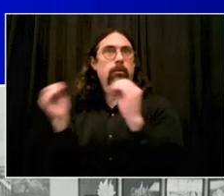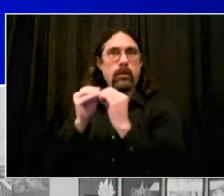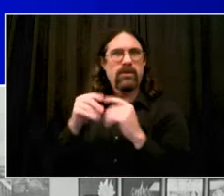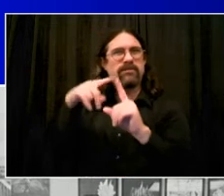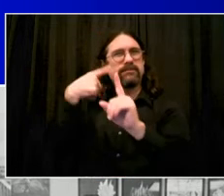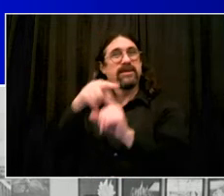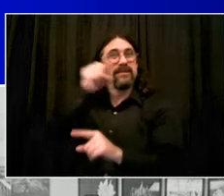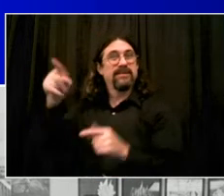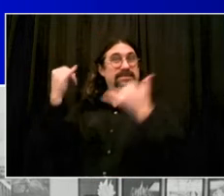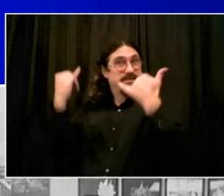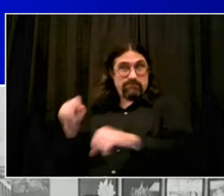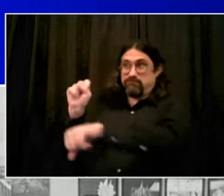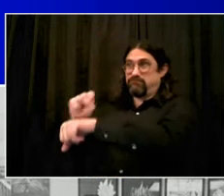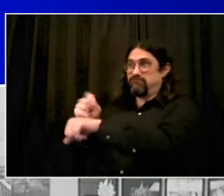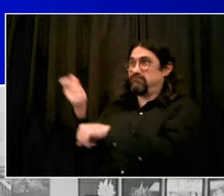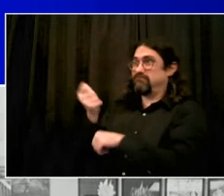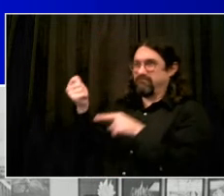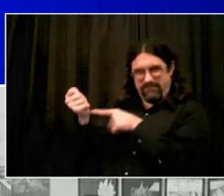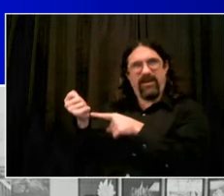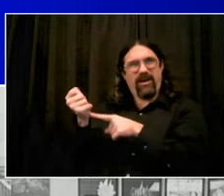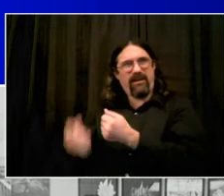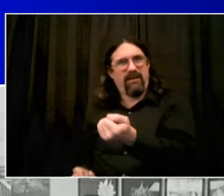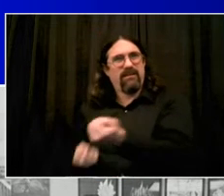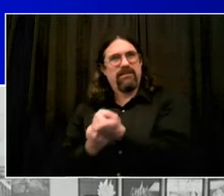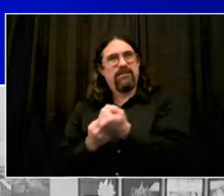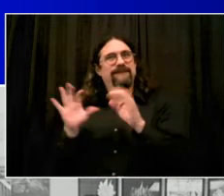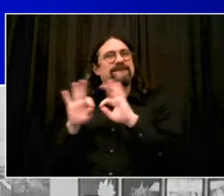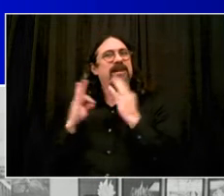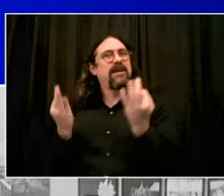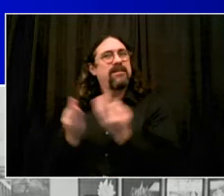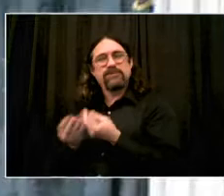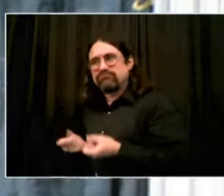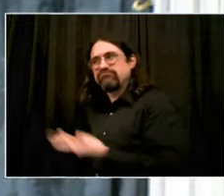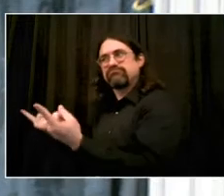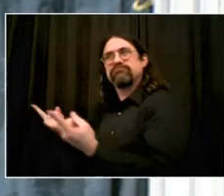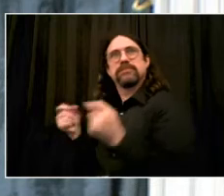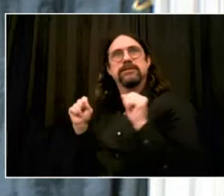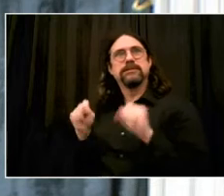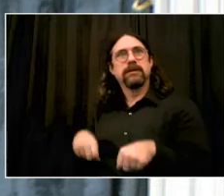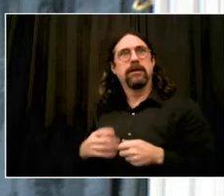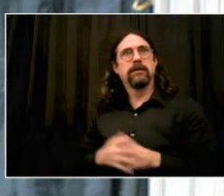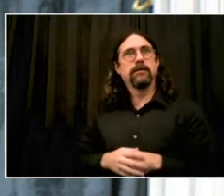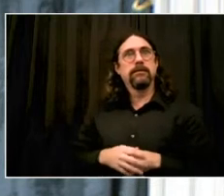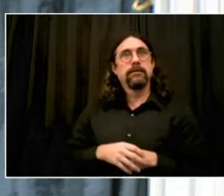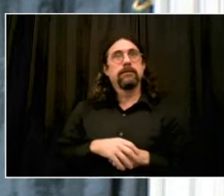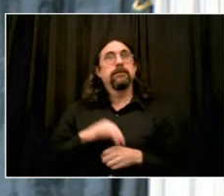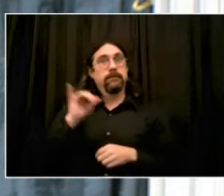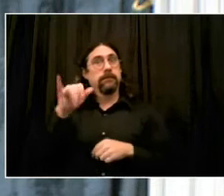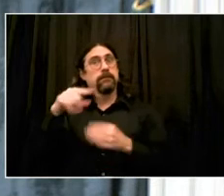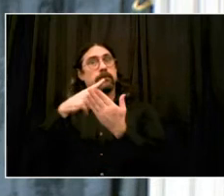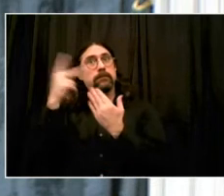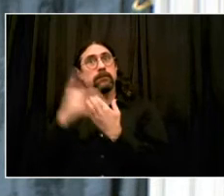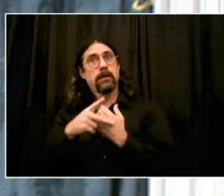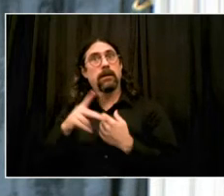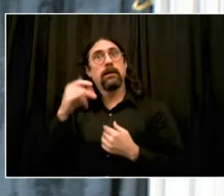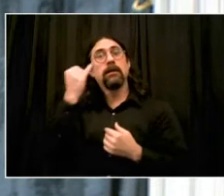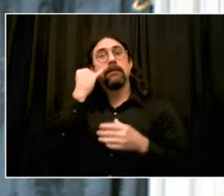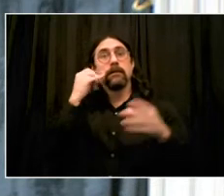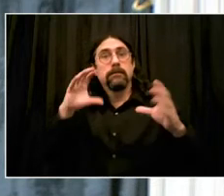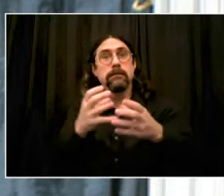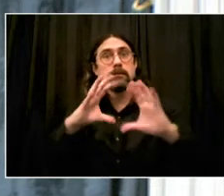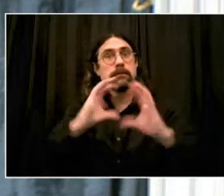of our strategy for reducing the racial wealth gap. Worker ownership, often in cooperatives, has long been